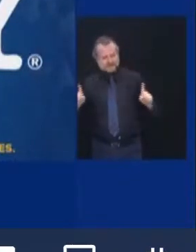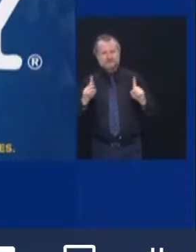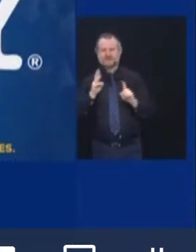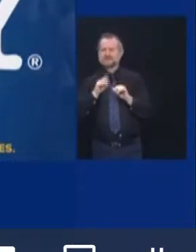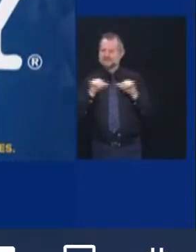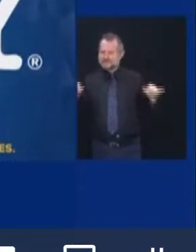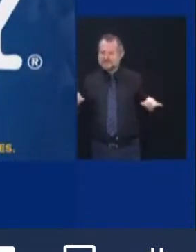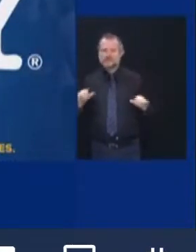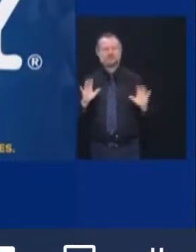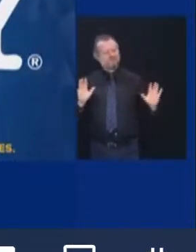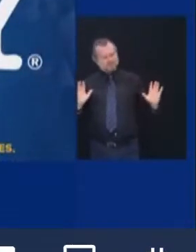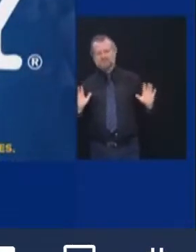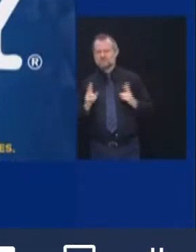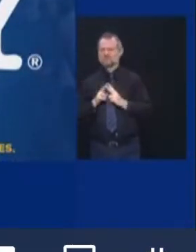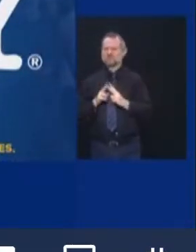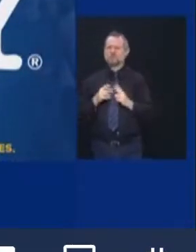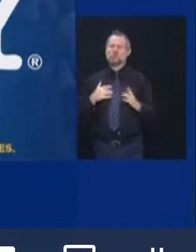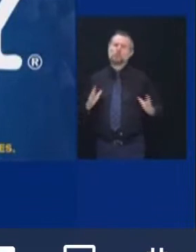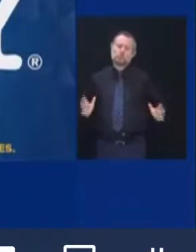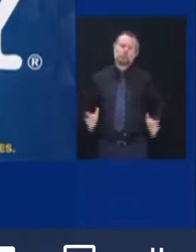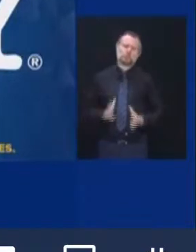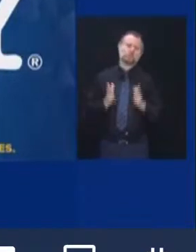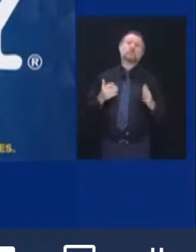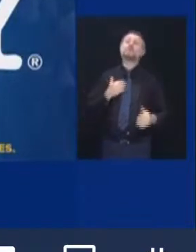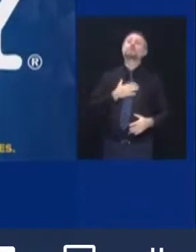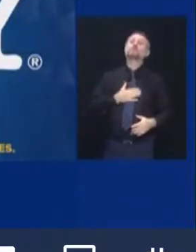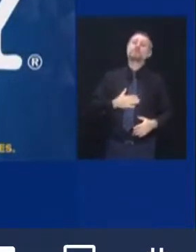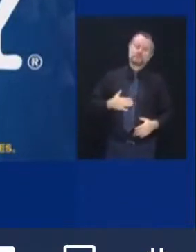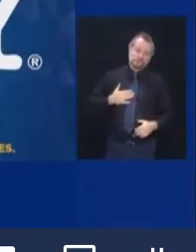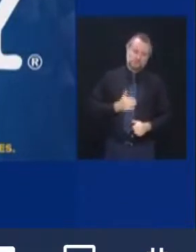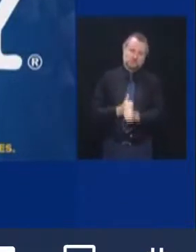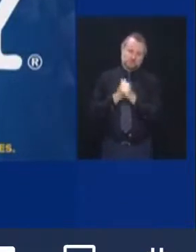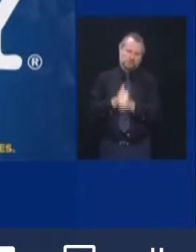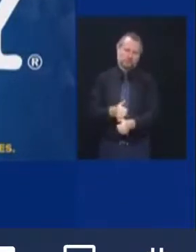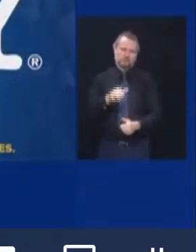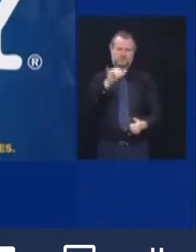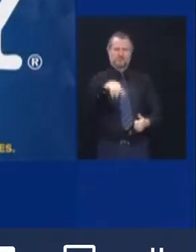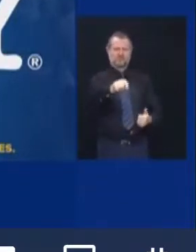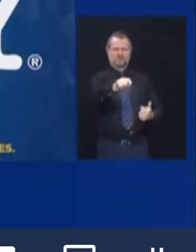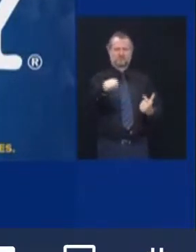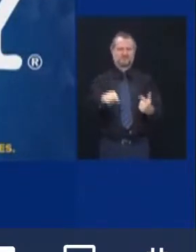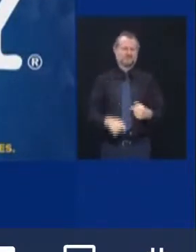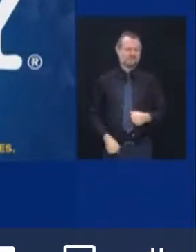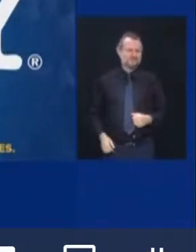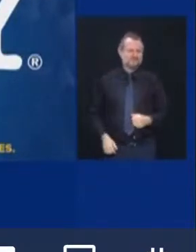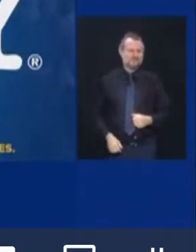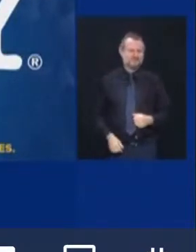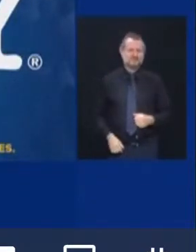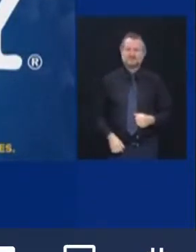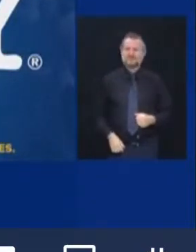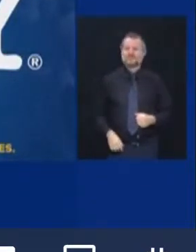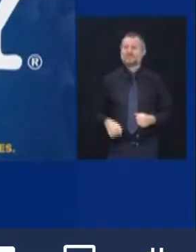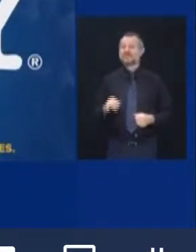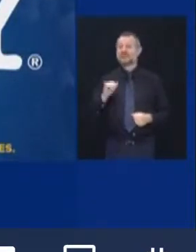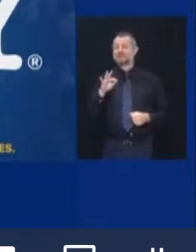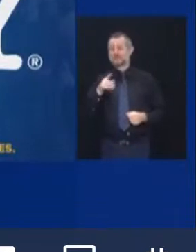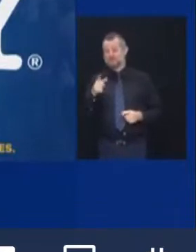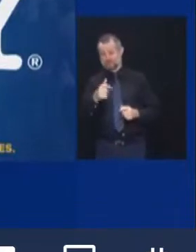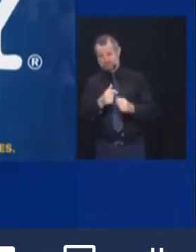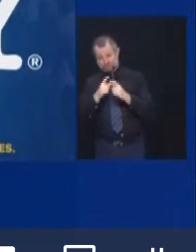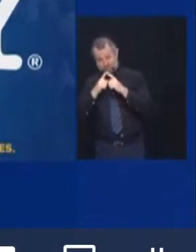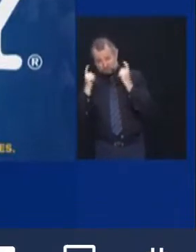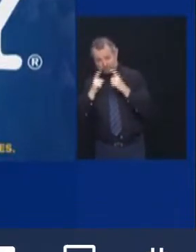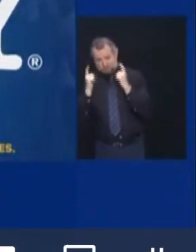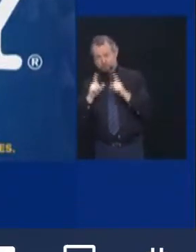I urge everyone to do it because to me, it's the exact opposite of harshness. It is out